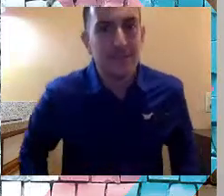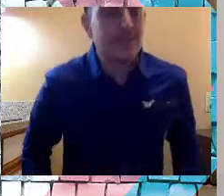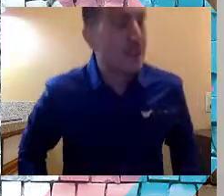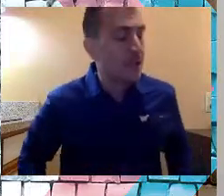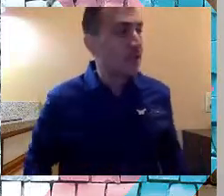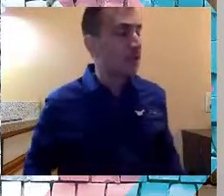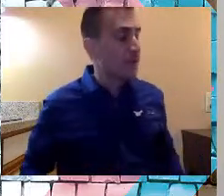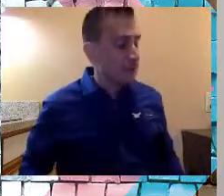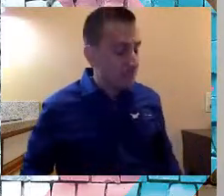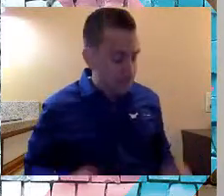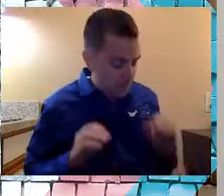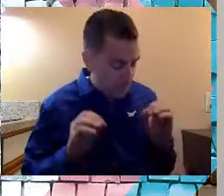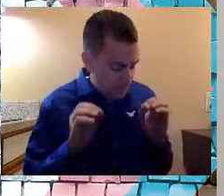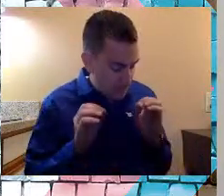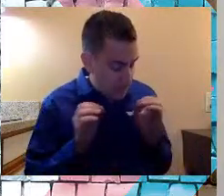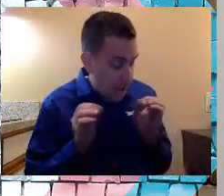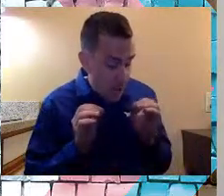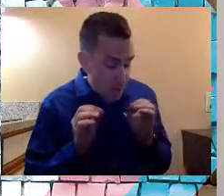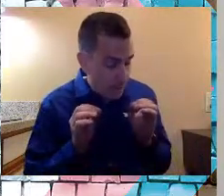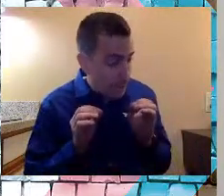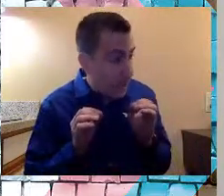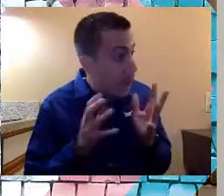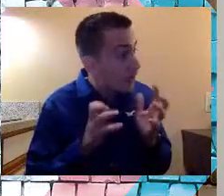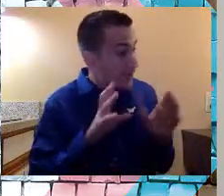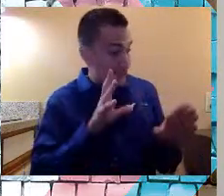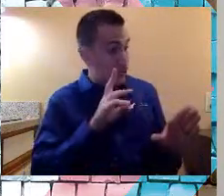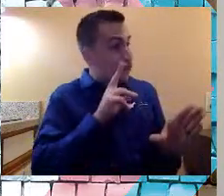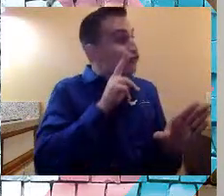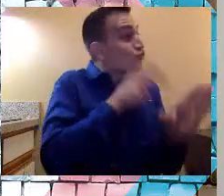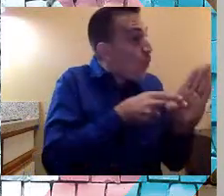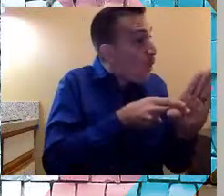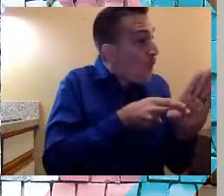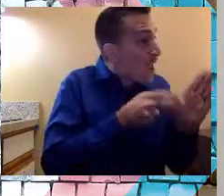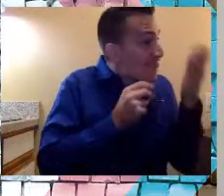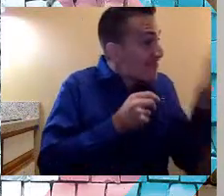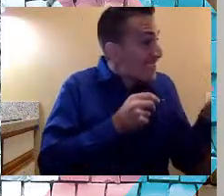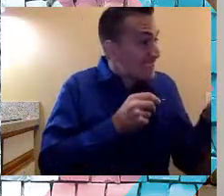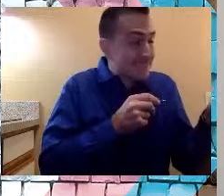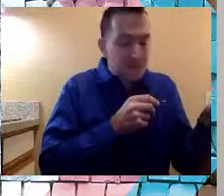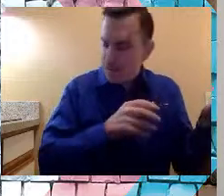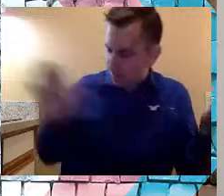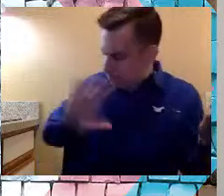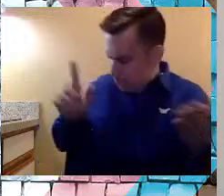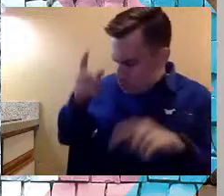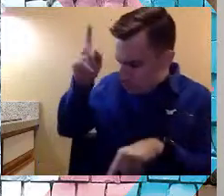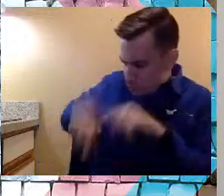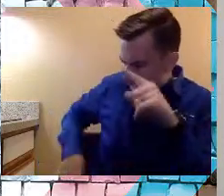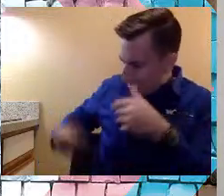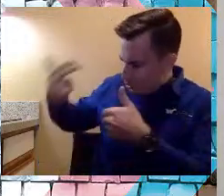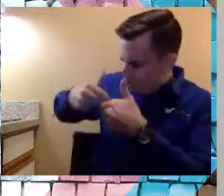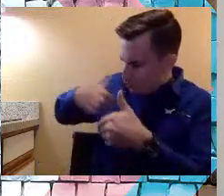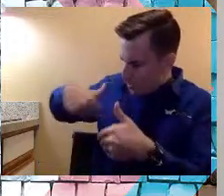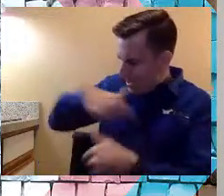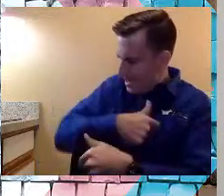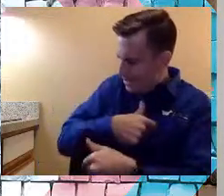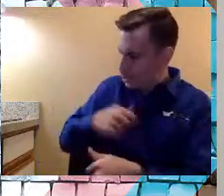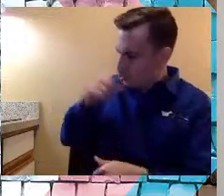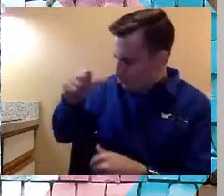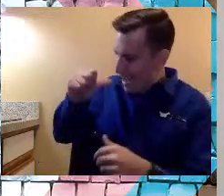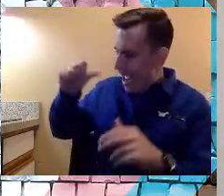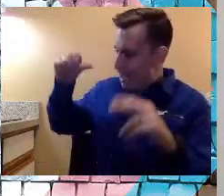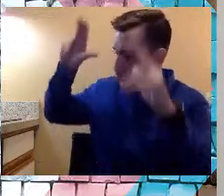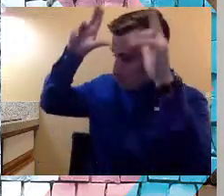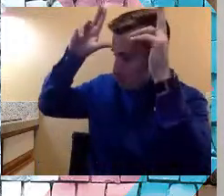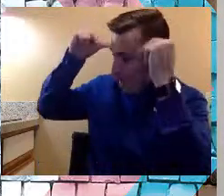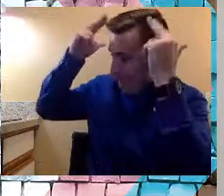Neither tried to play a this game. You can't play with us. You're not rabbity enough.